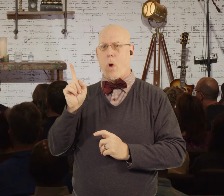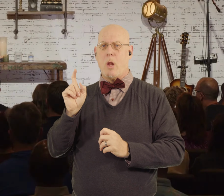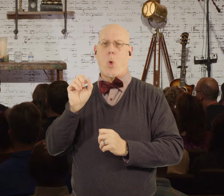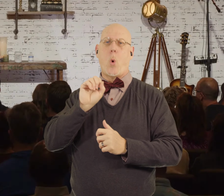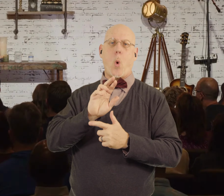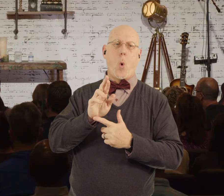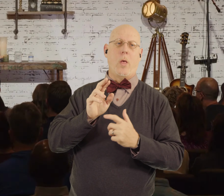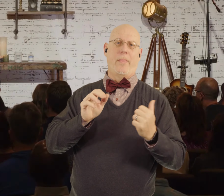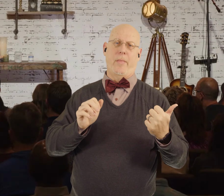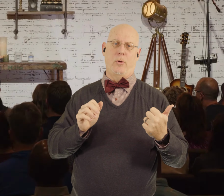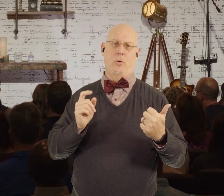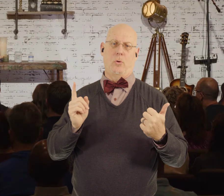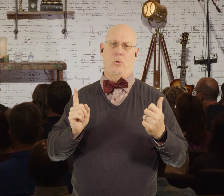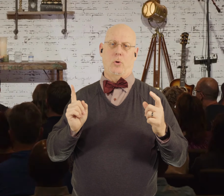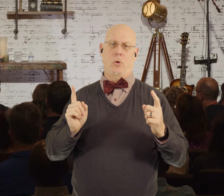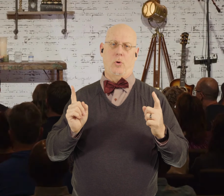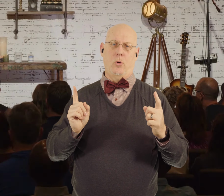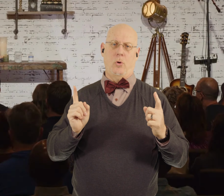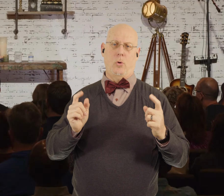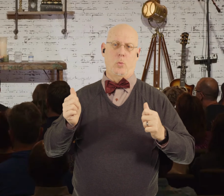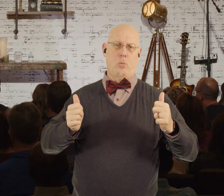really consider one or the other.